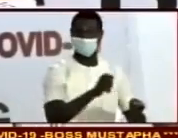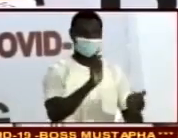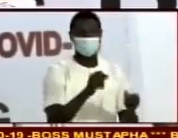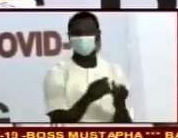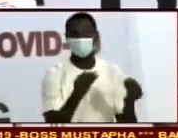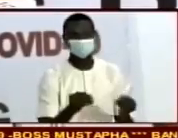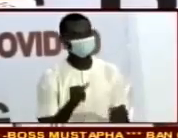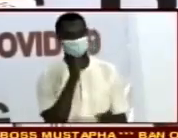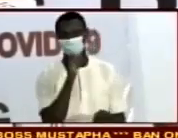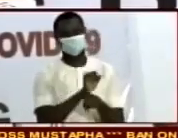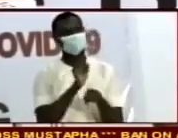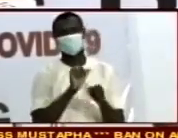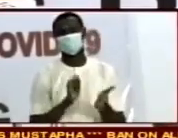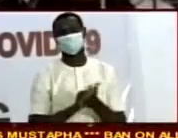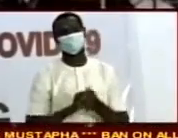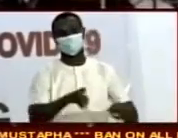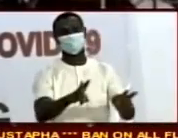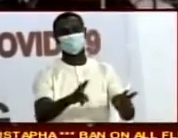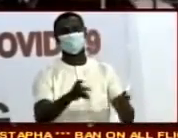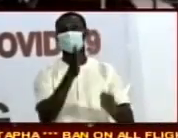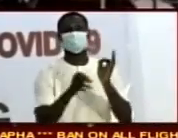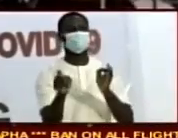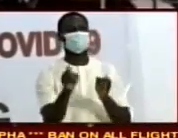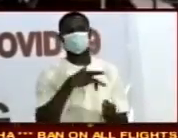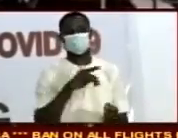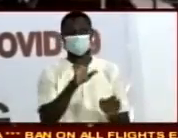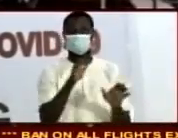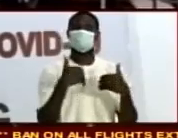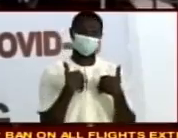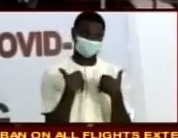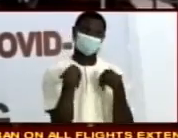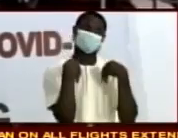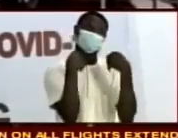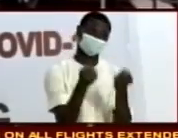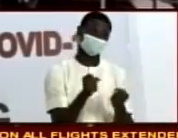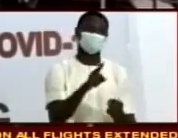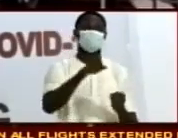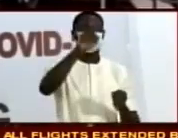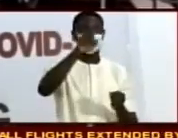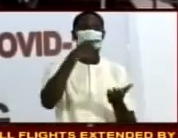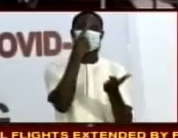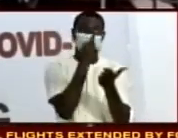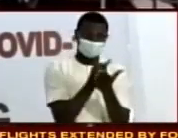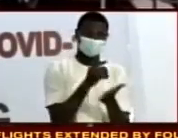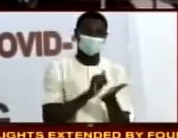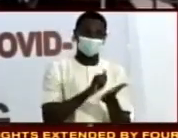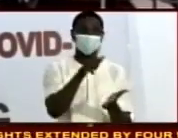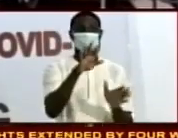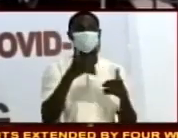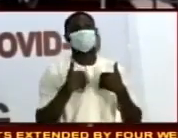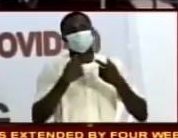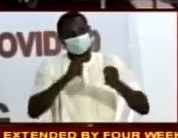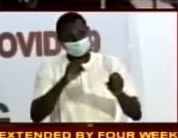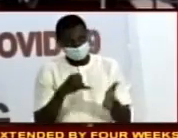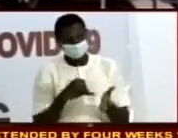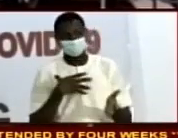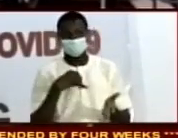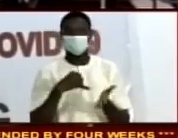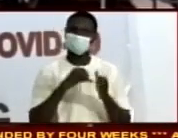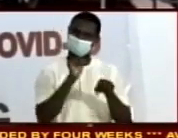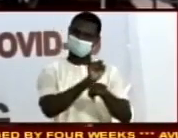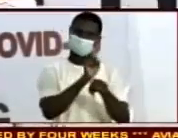all. So anybody who knows that you have a cure, you must prove to me that you actually tried it and that it worked. And many of the